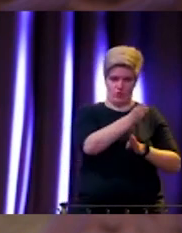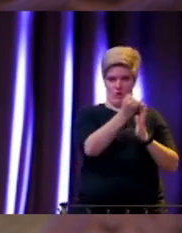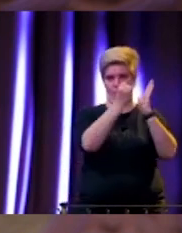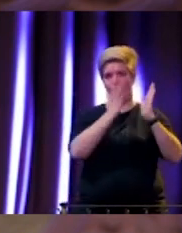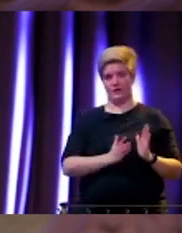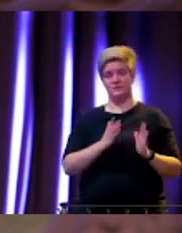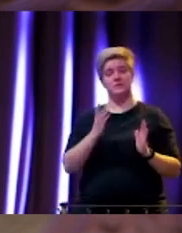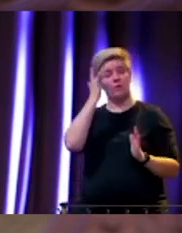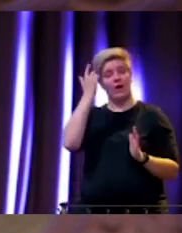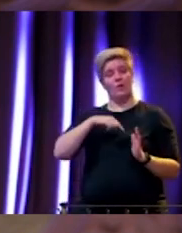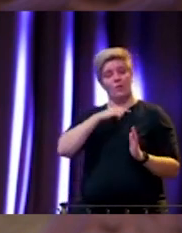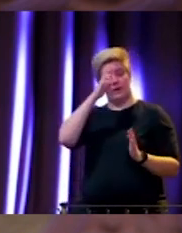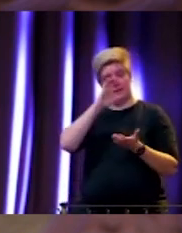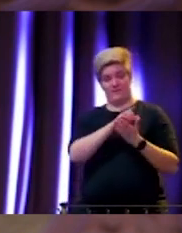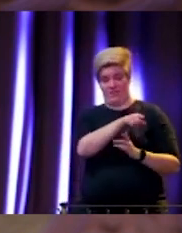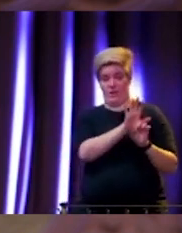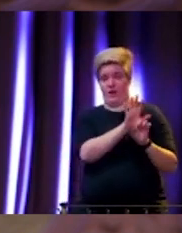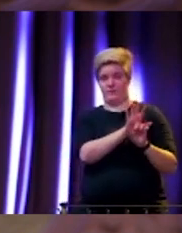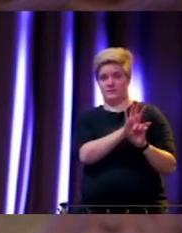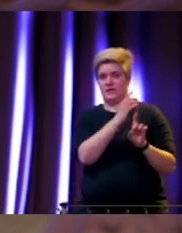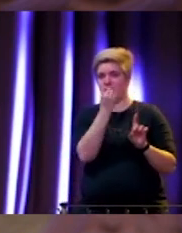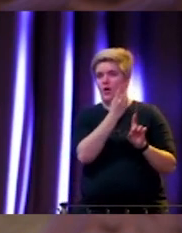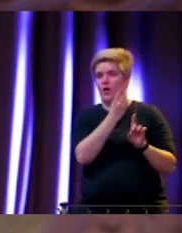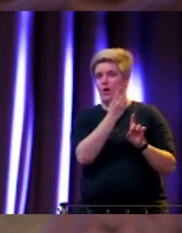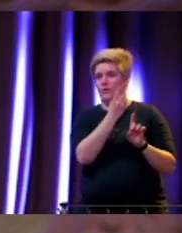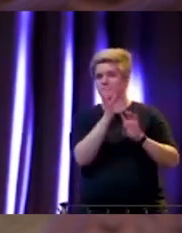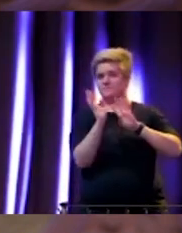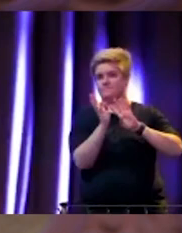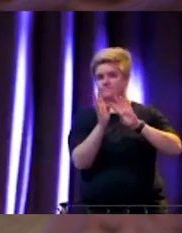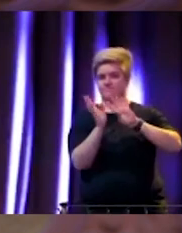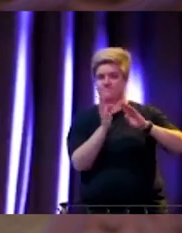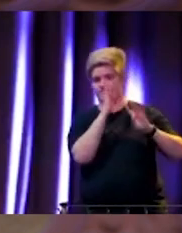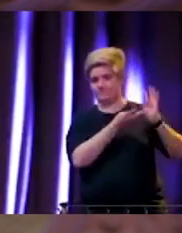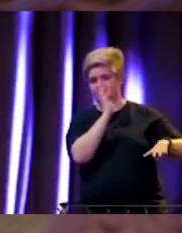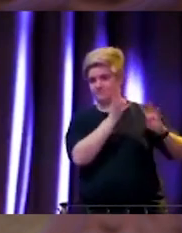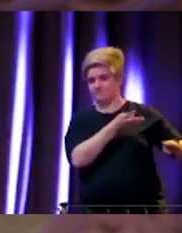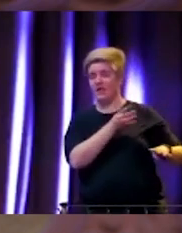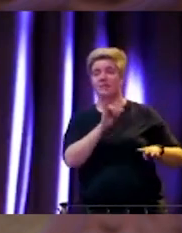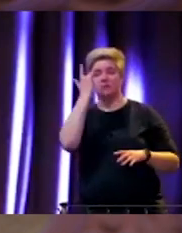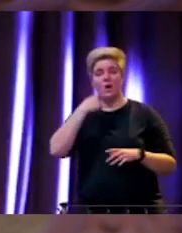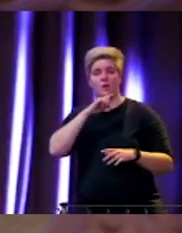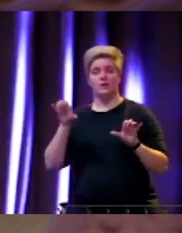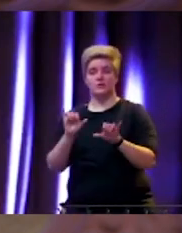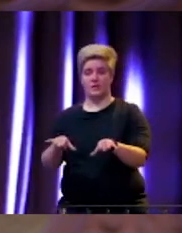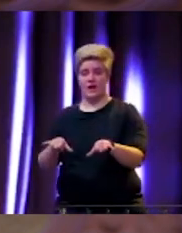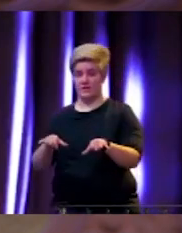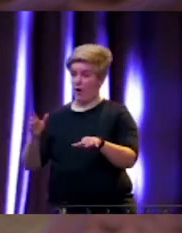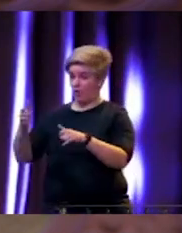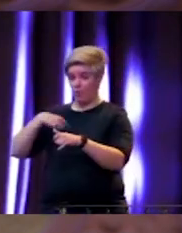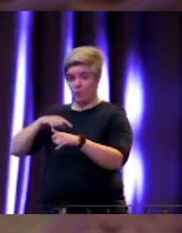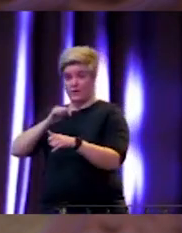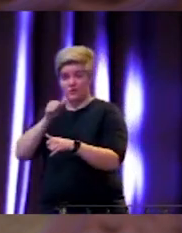is always in danger. So that's why we do that. So it doesn't mean we don't think arts ed is awesome. It is, but we have a particular lens.